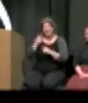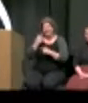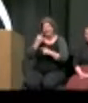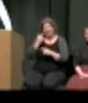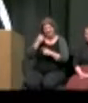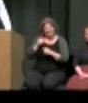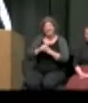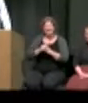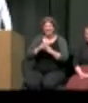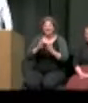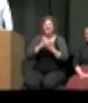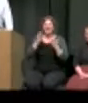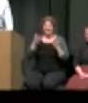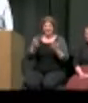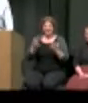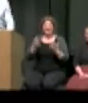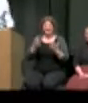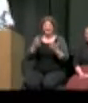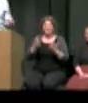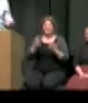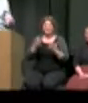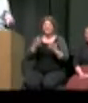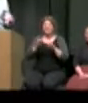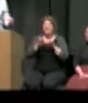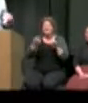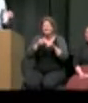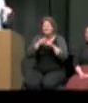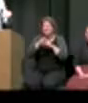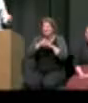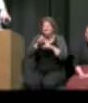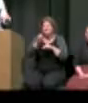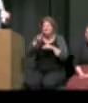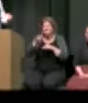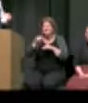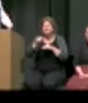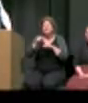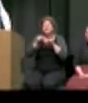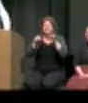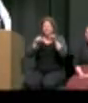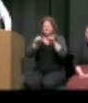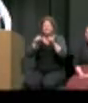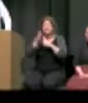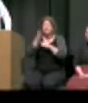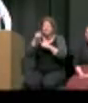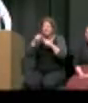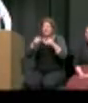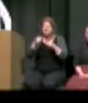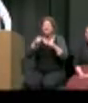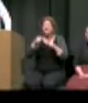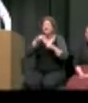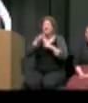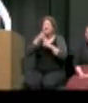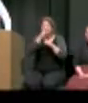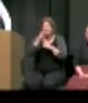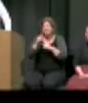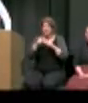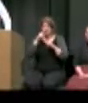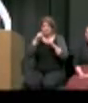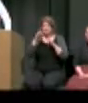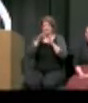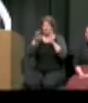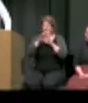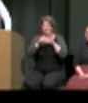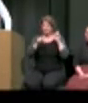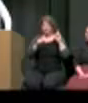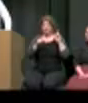there is a lot of sticks, twigs, and leaves. So if you see that middle picture there,